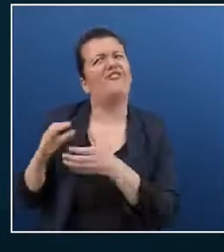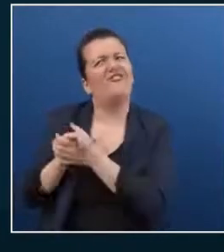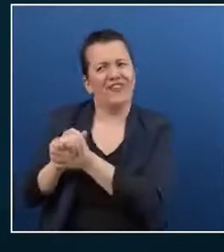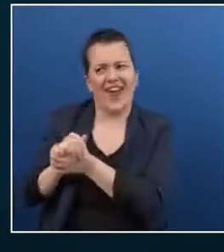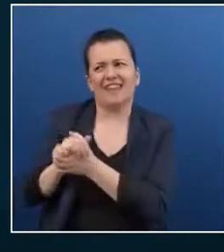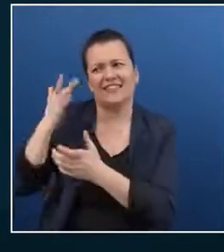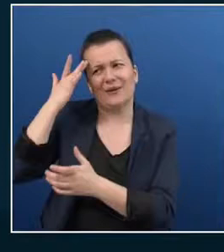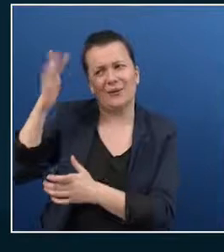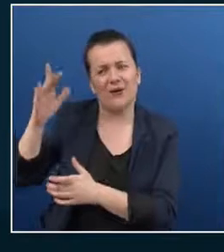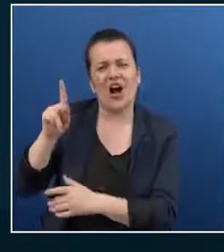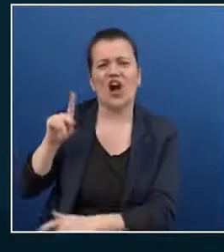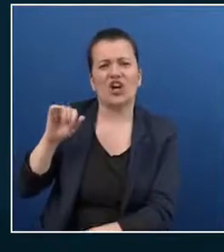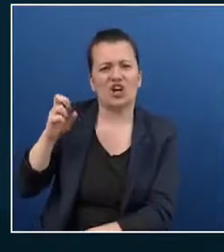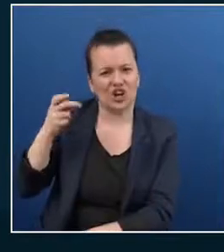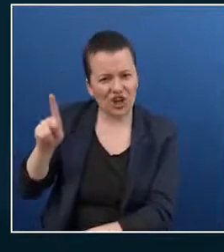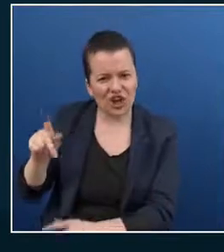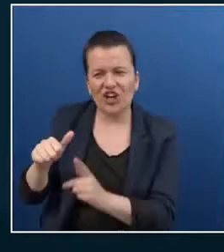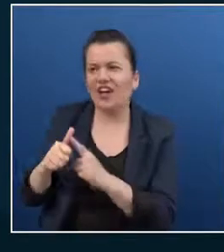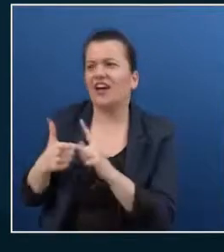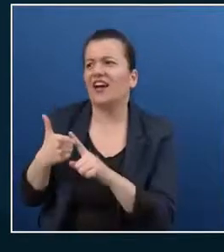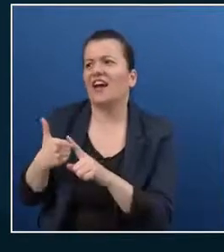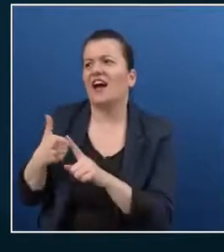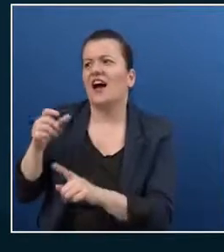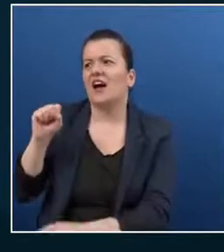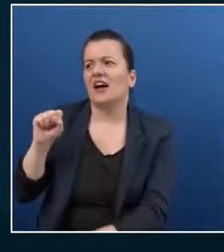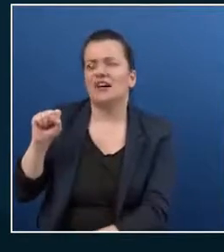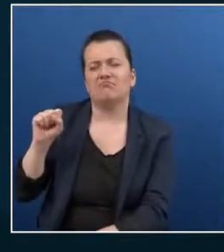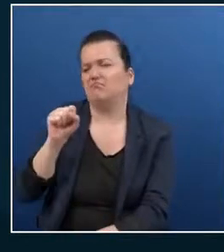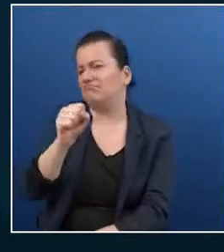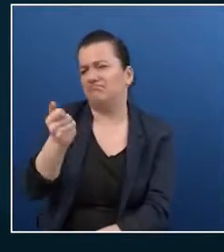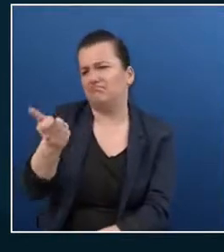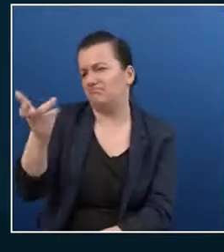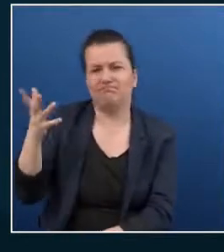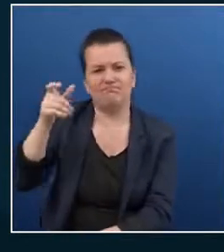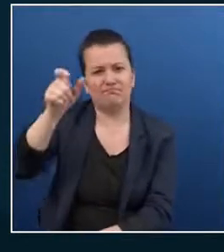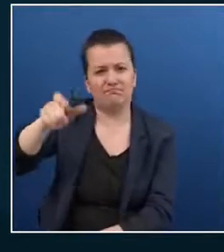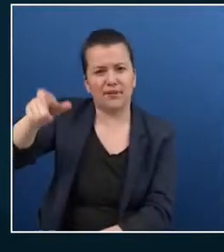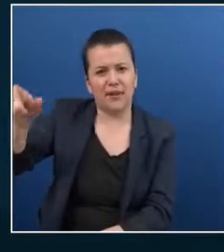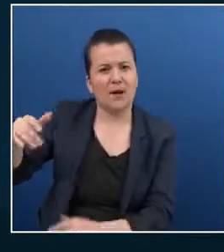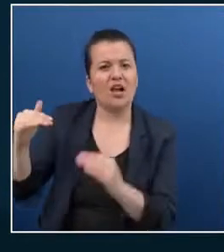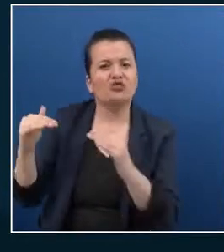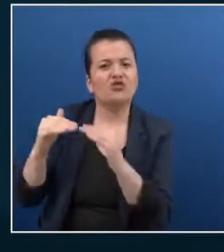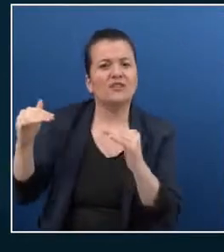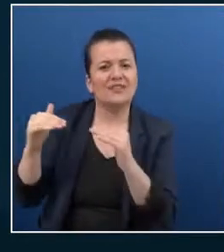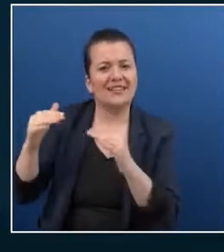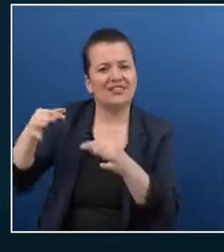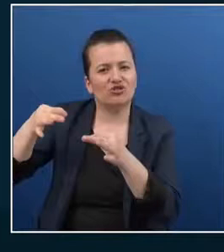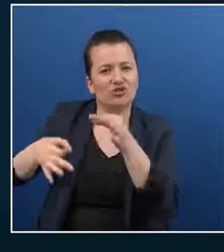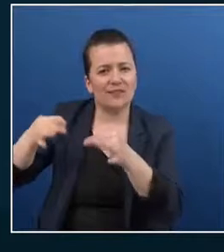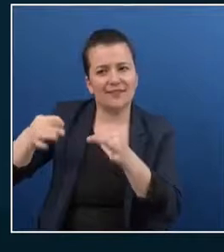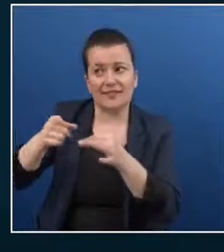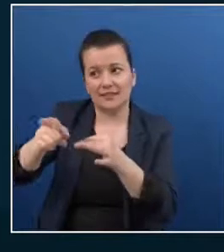Kirk, and I've met such incredible people that are working on the justice side.